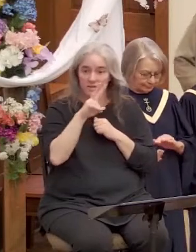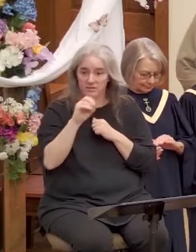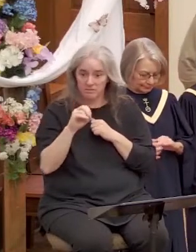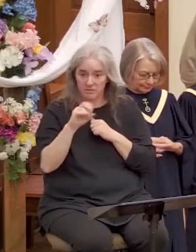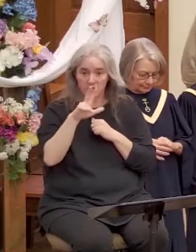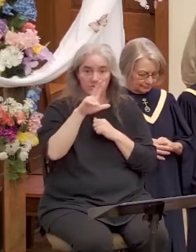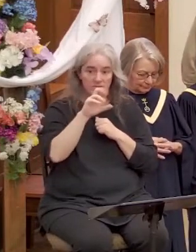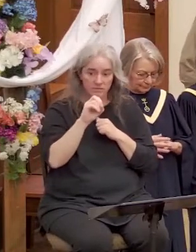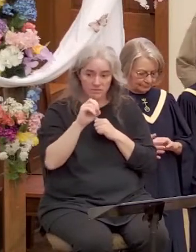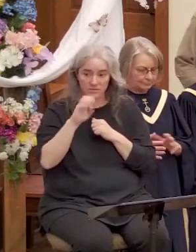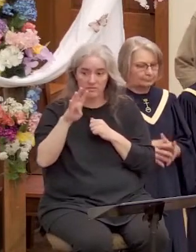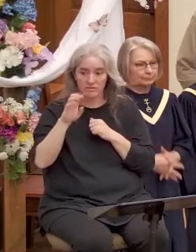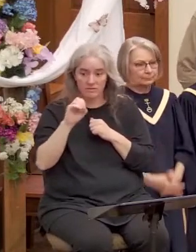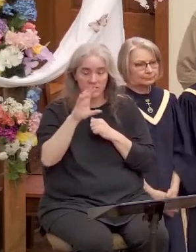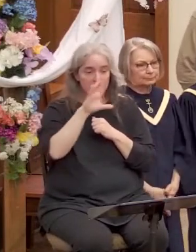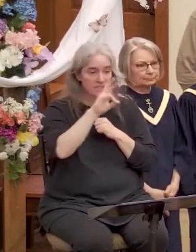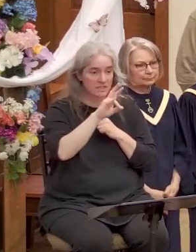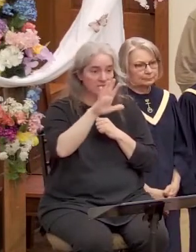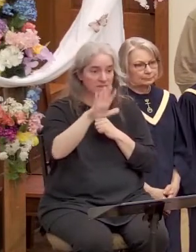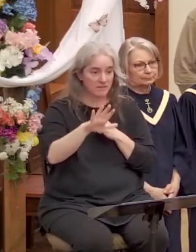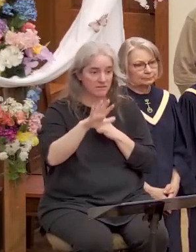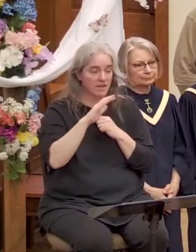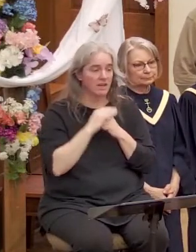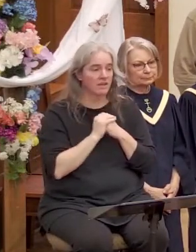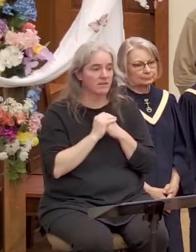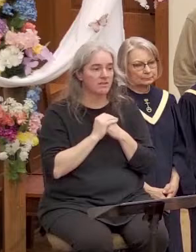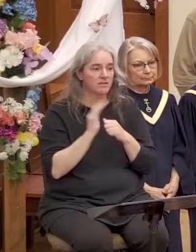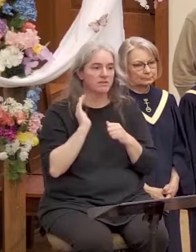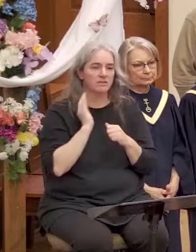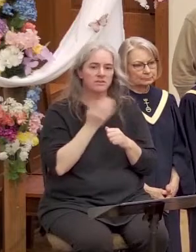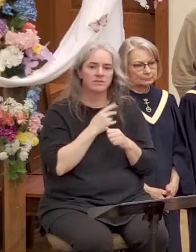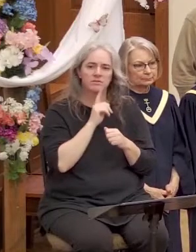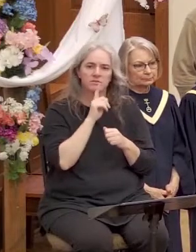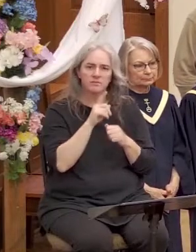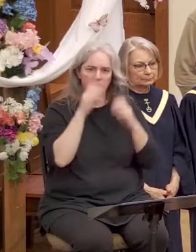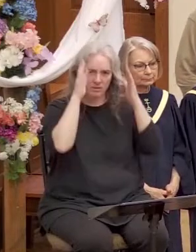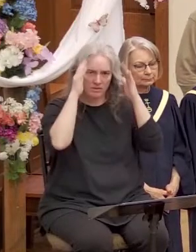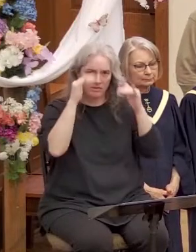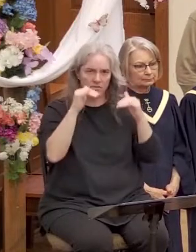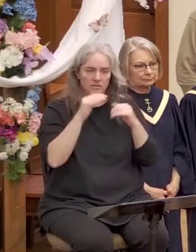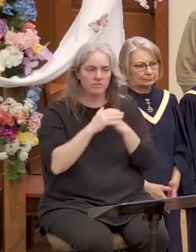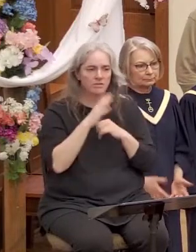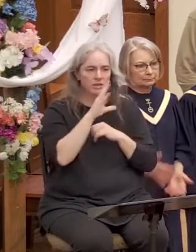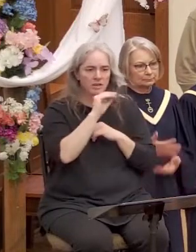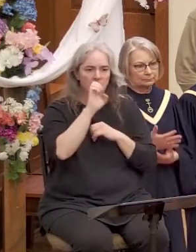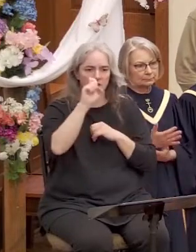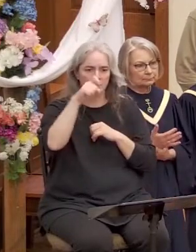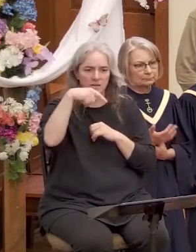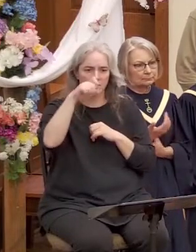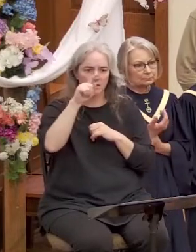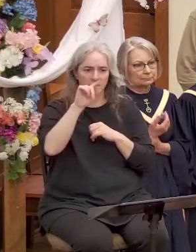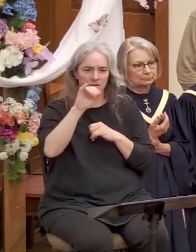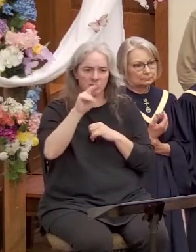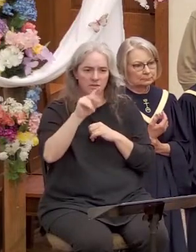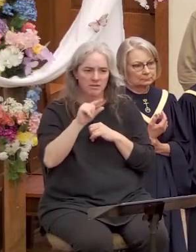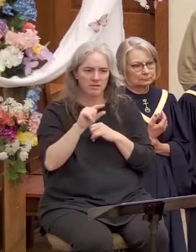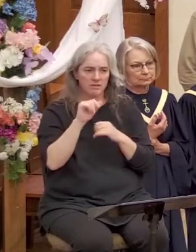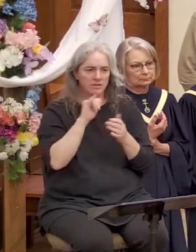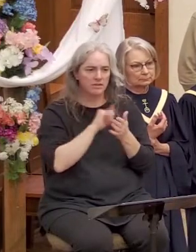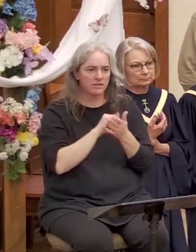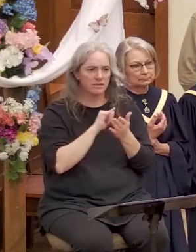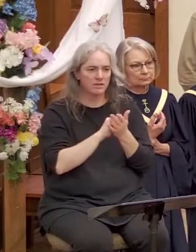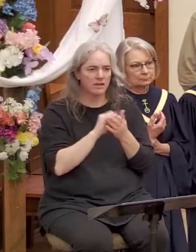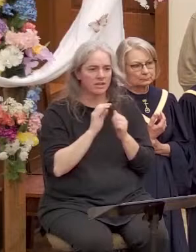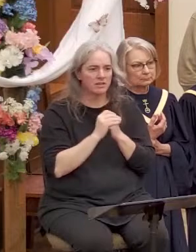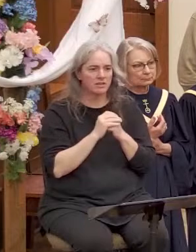30 people or 40. It was 75. So we really are hoping and expecting, and it's going to be our assumption, that that is